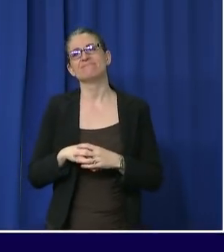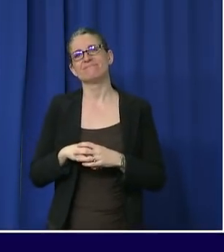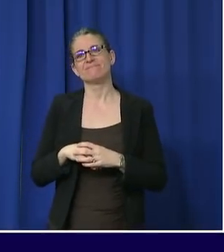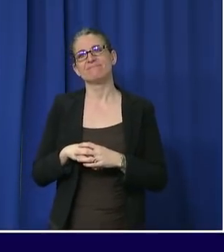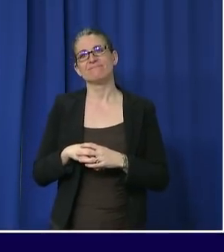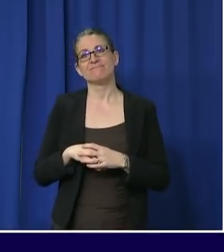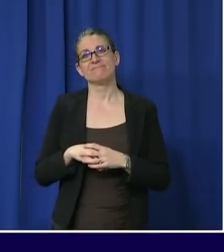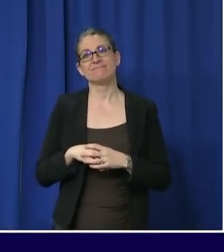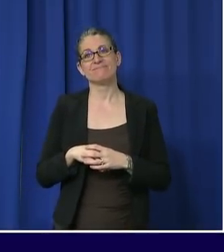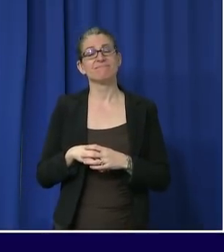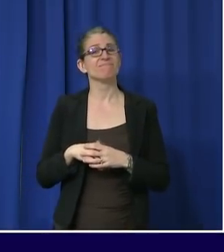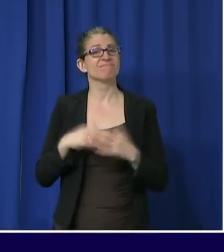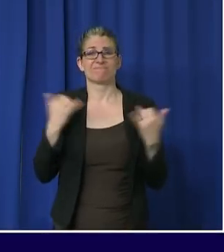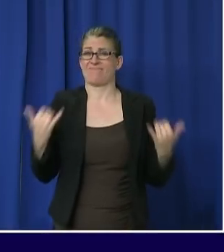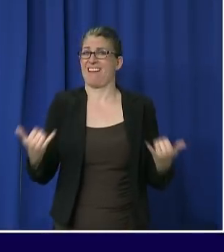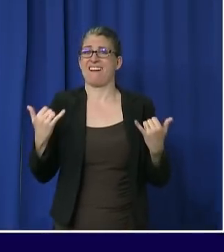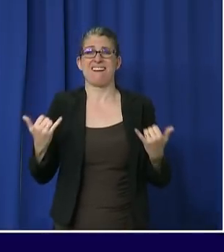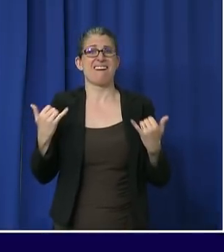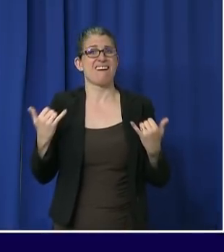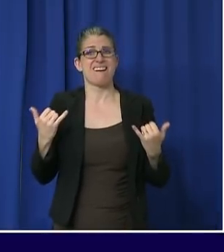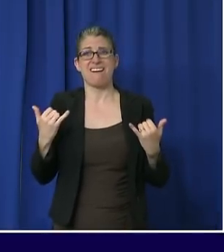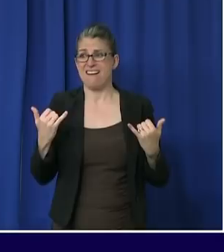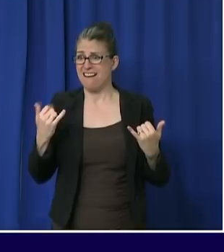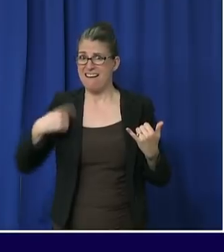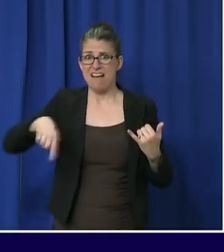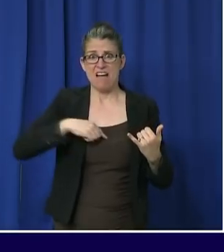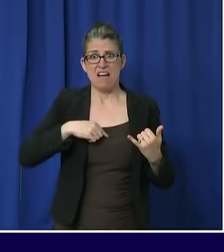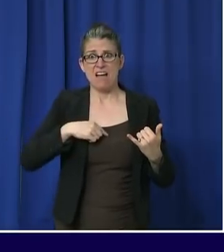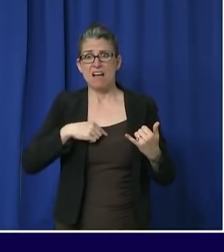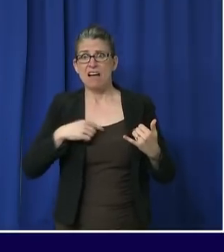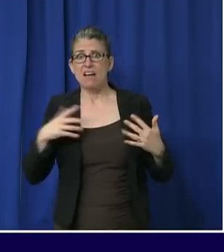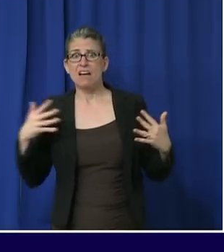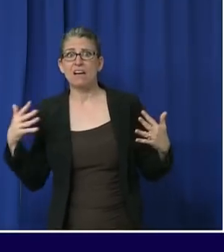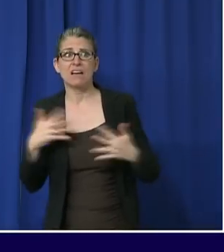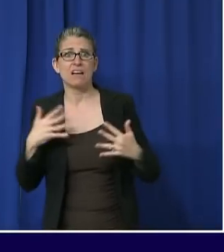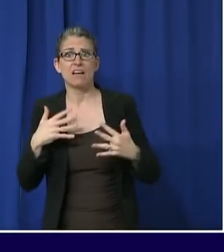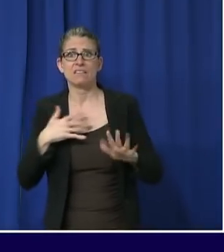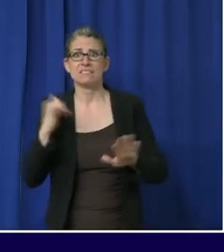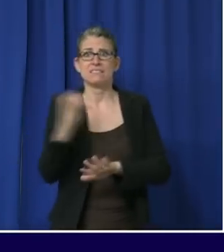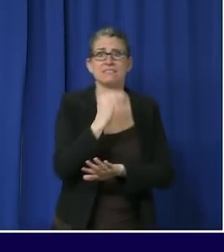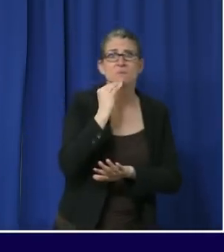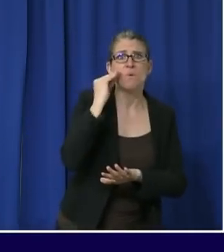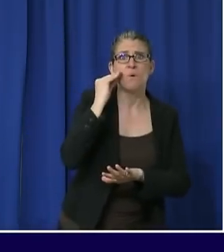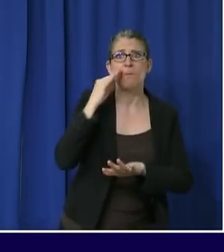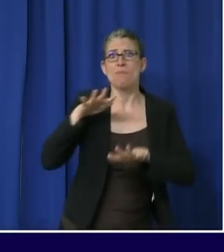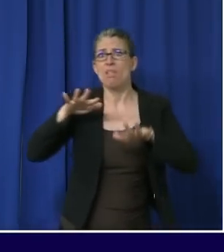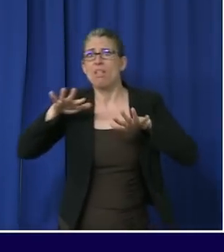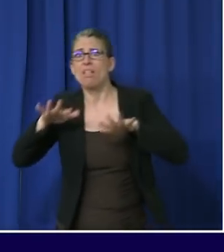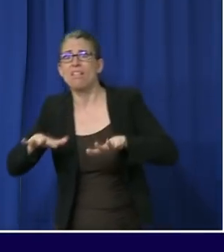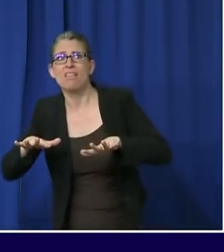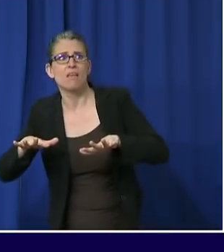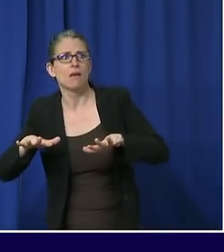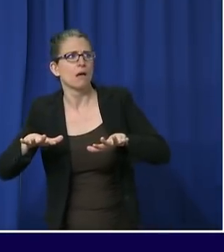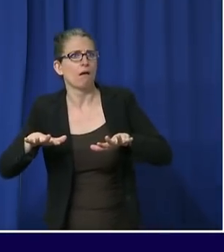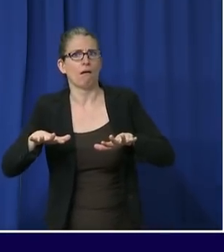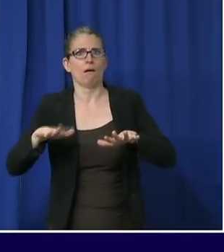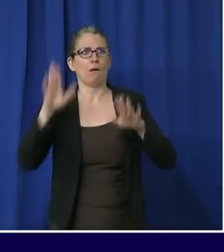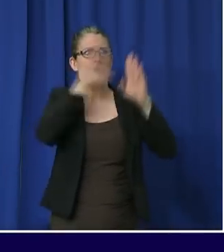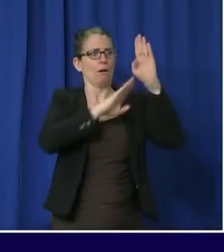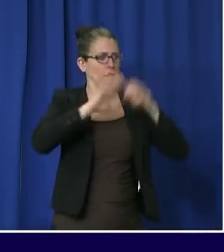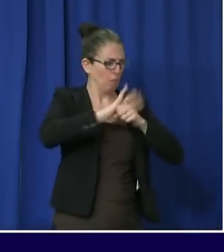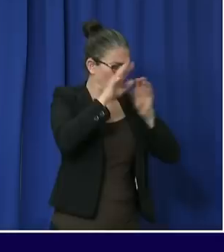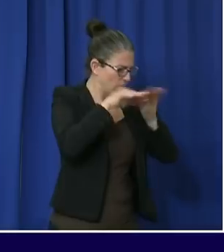to stay inside right now, we now have murder hornets to deter us, but thankfully not in Maine.